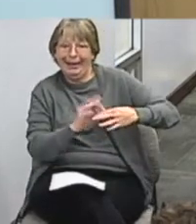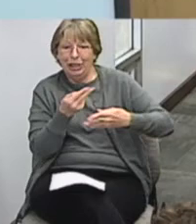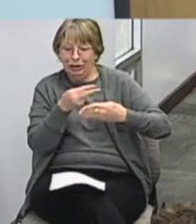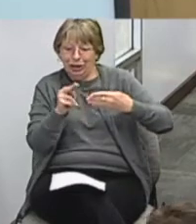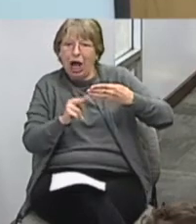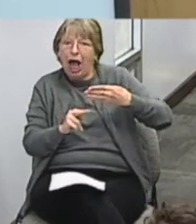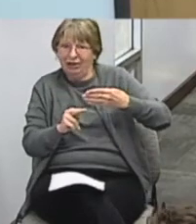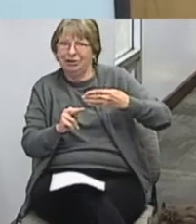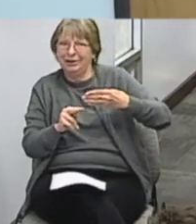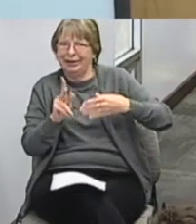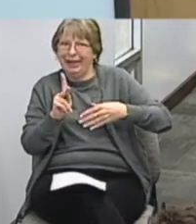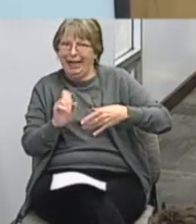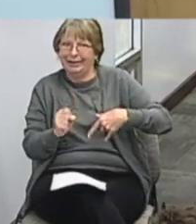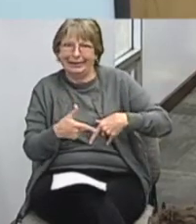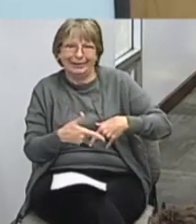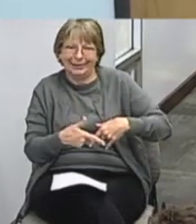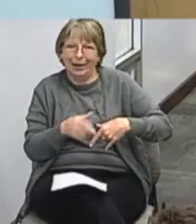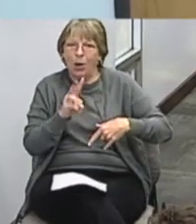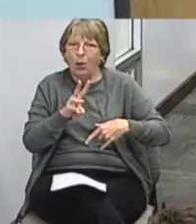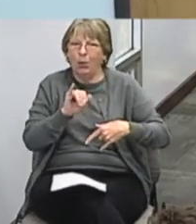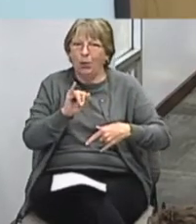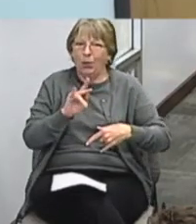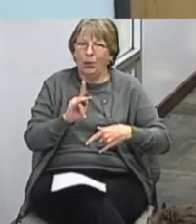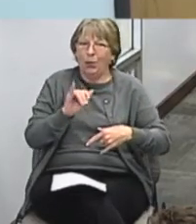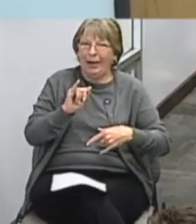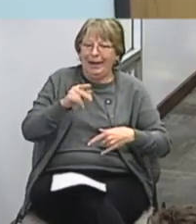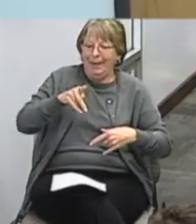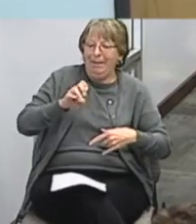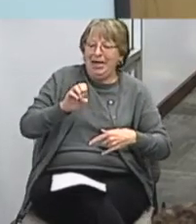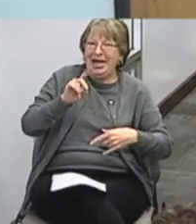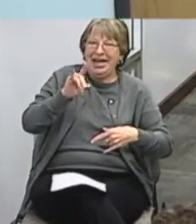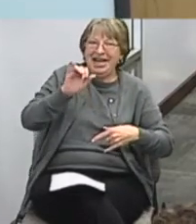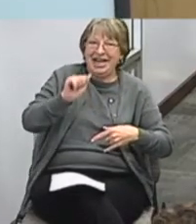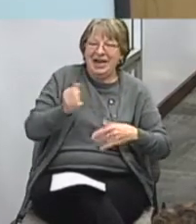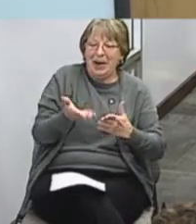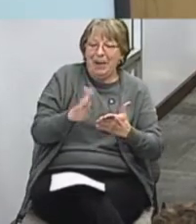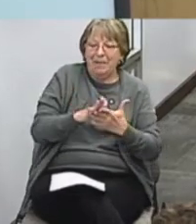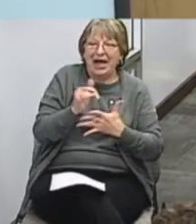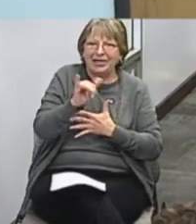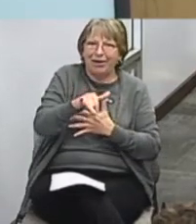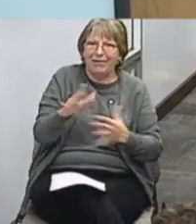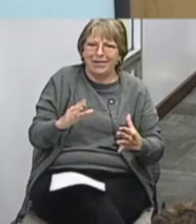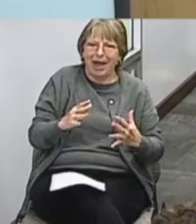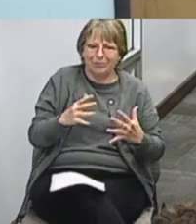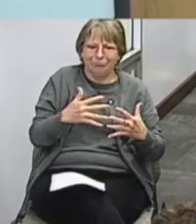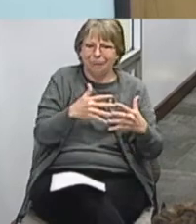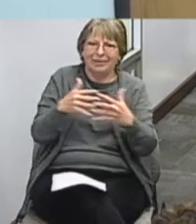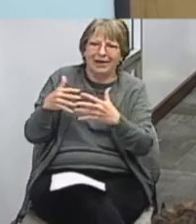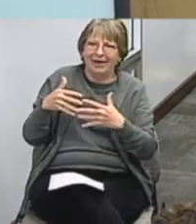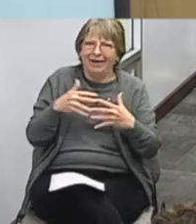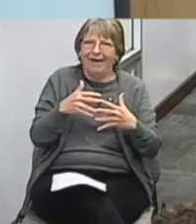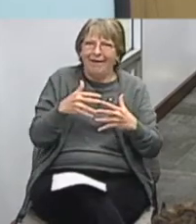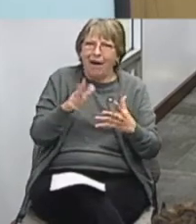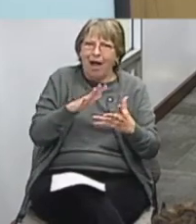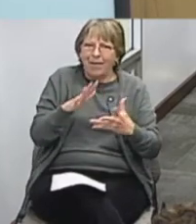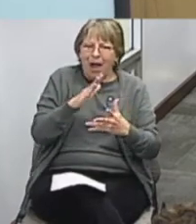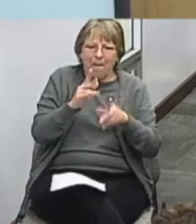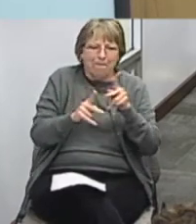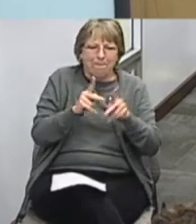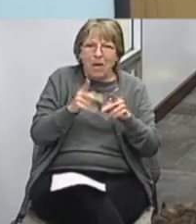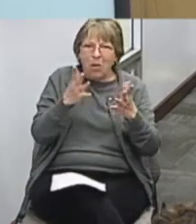Wikipedia page, which correlates with people wanting to know about Smallville. They're